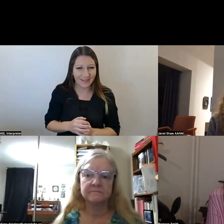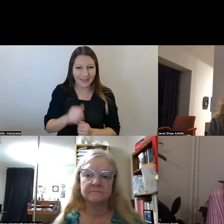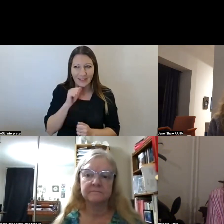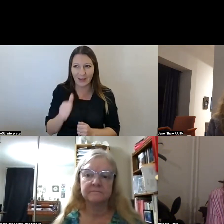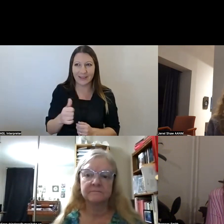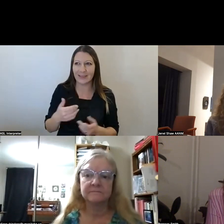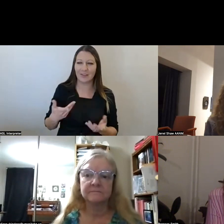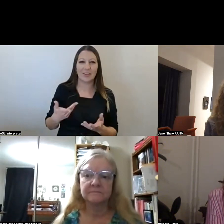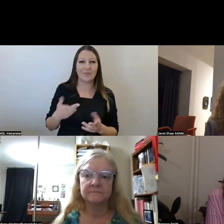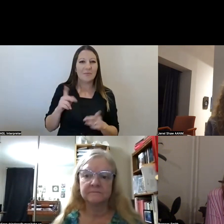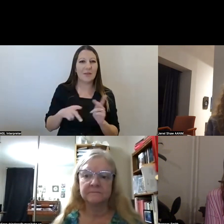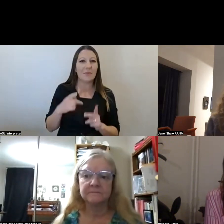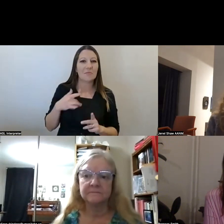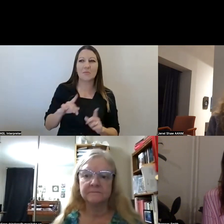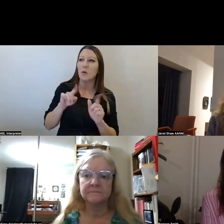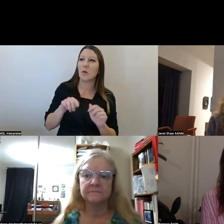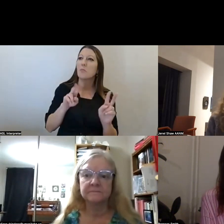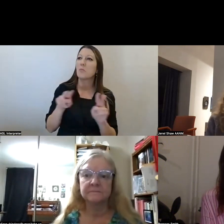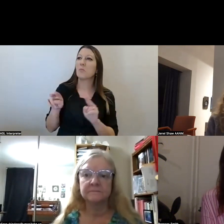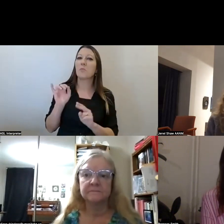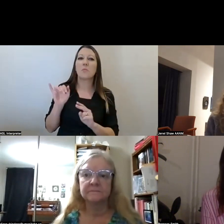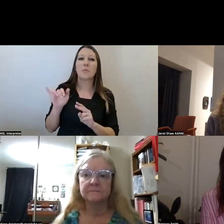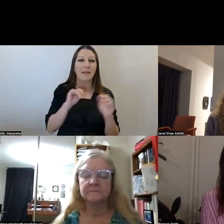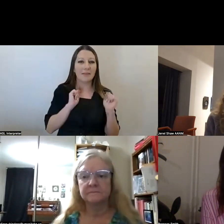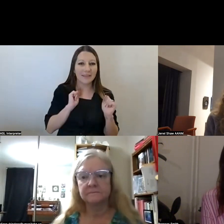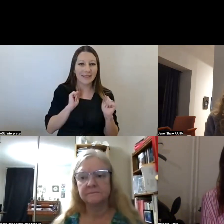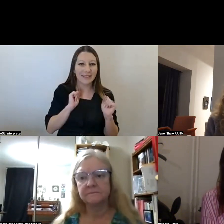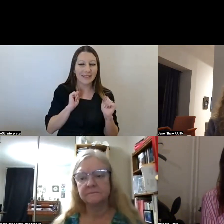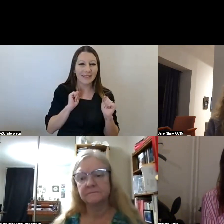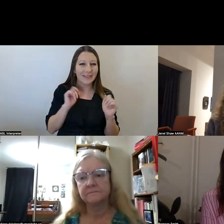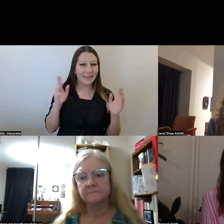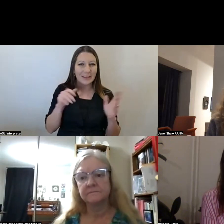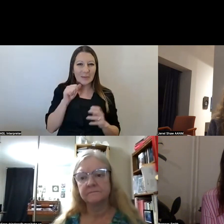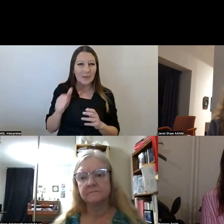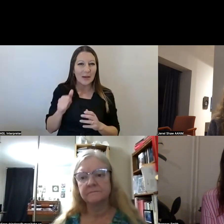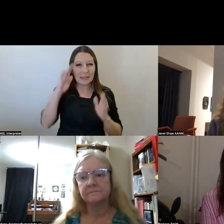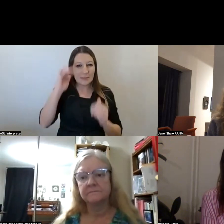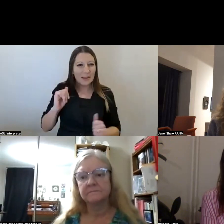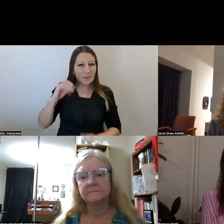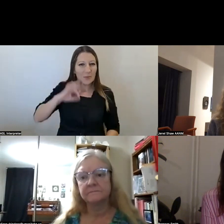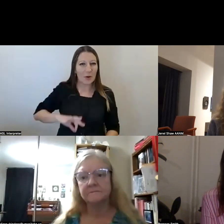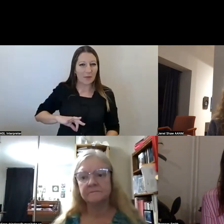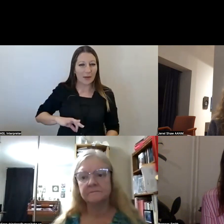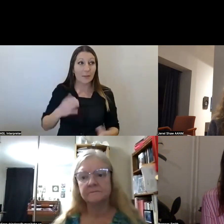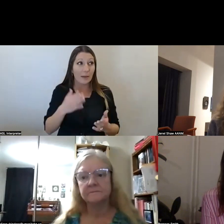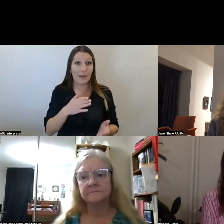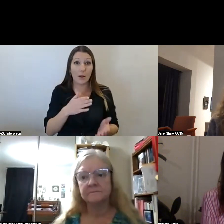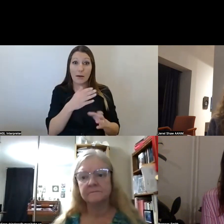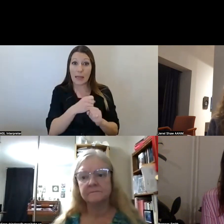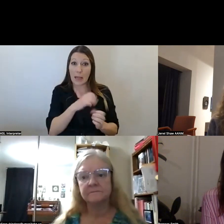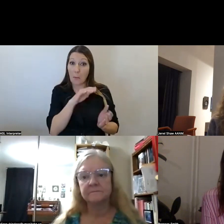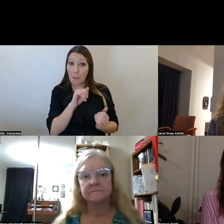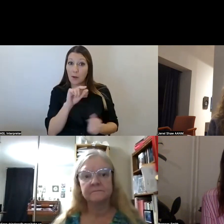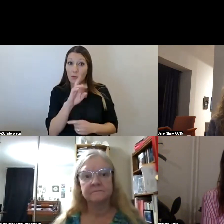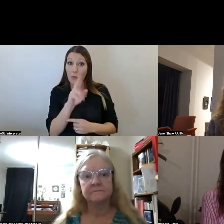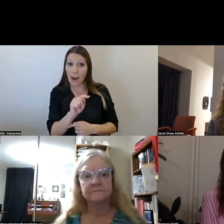something that they just come and see. And so, I mean, I might get a grant to make it,